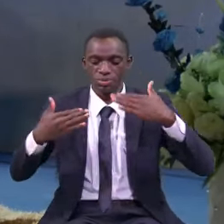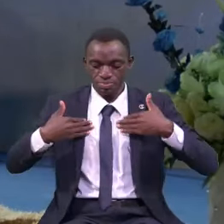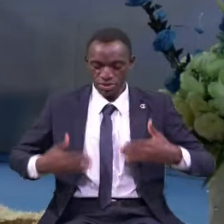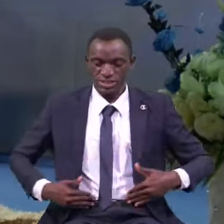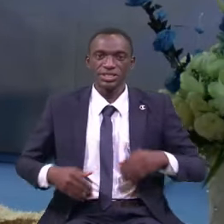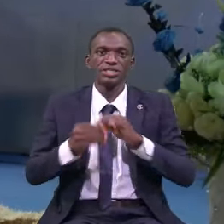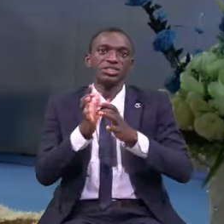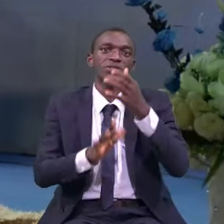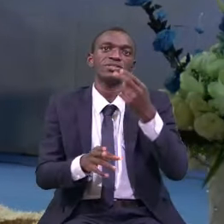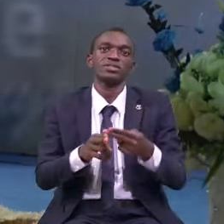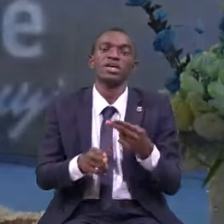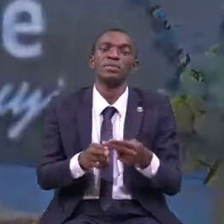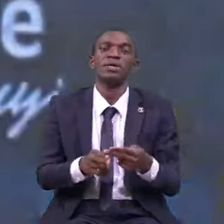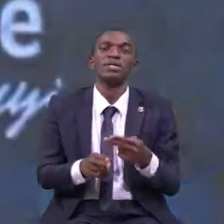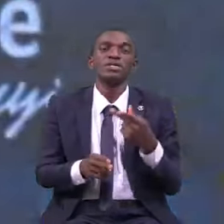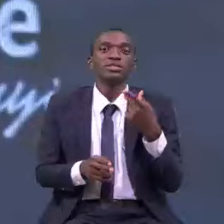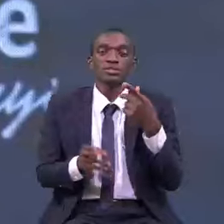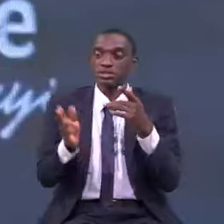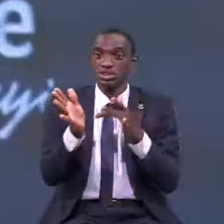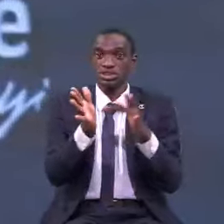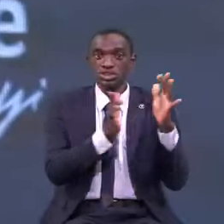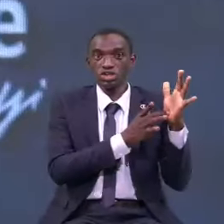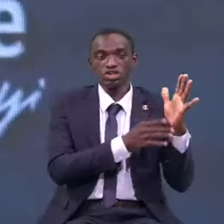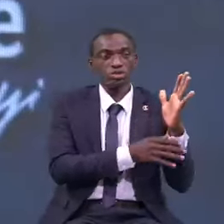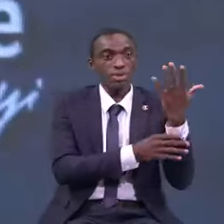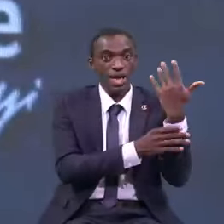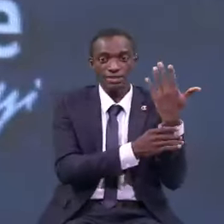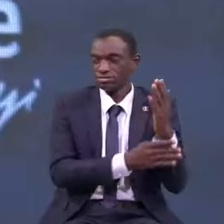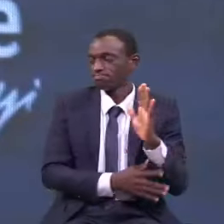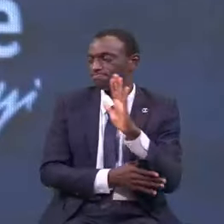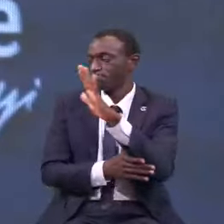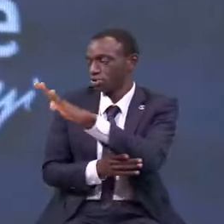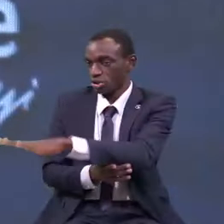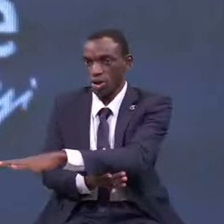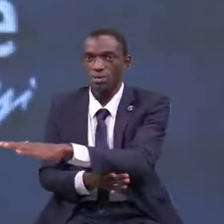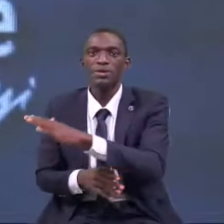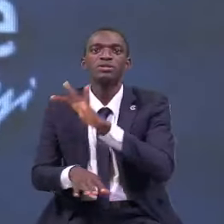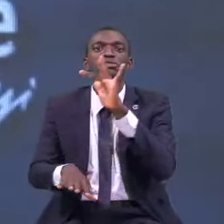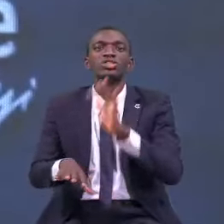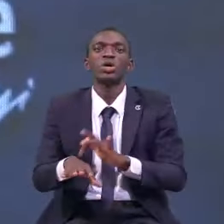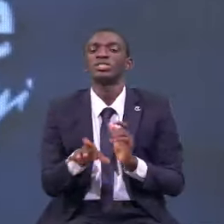And Jesus put him forth his hand, touched him.